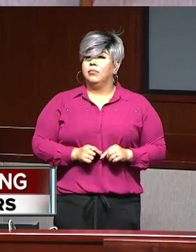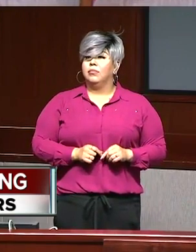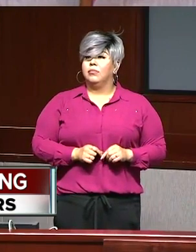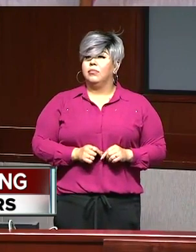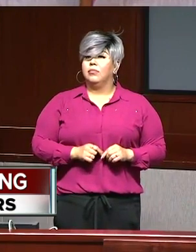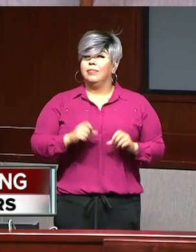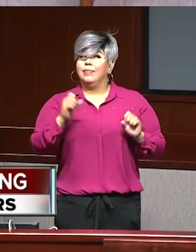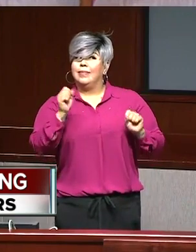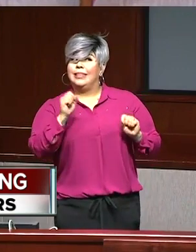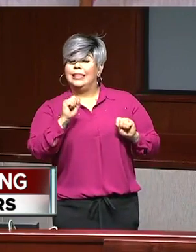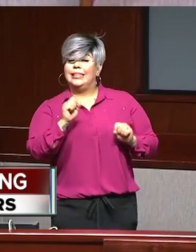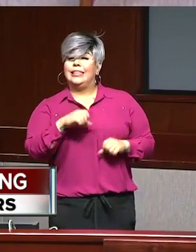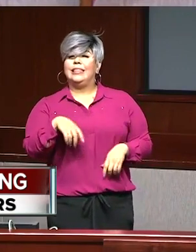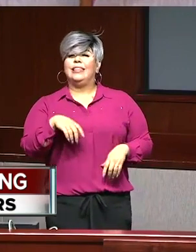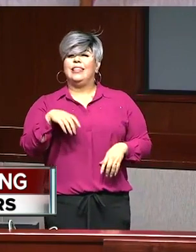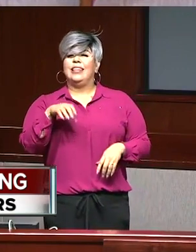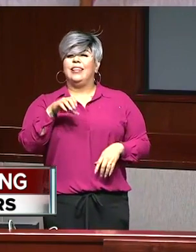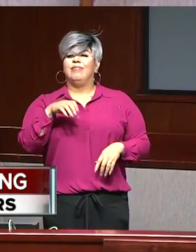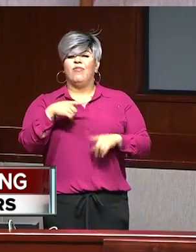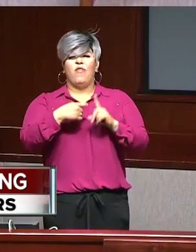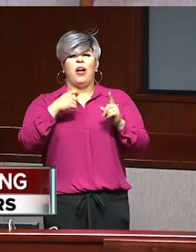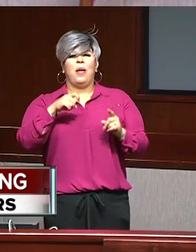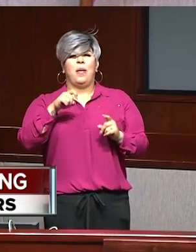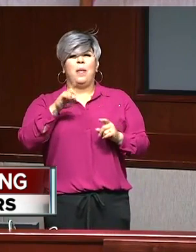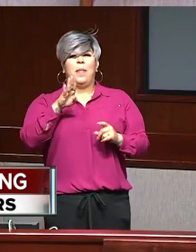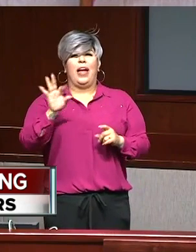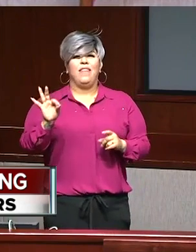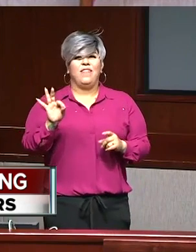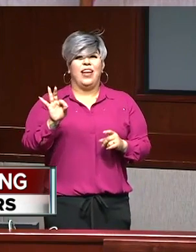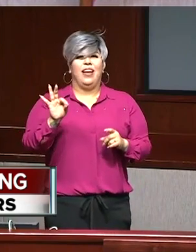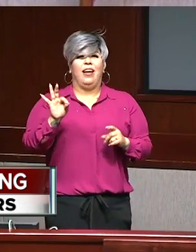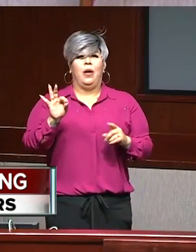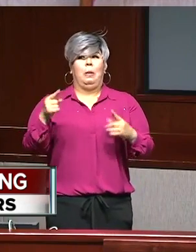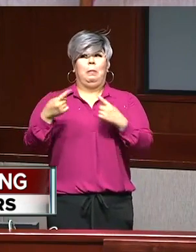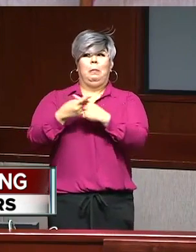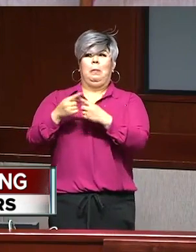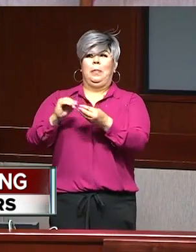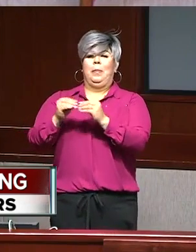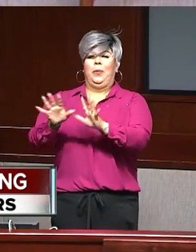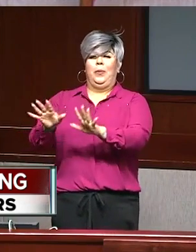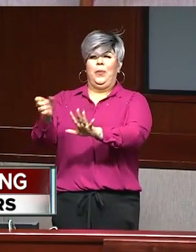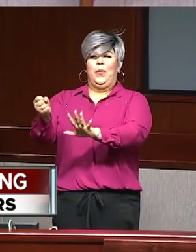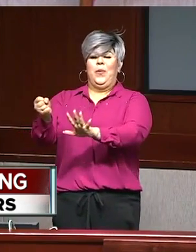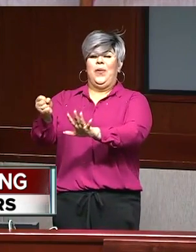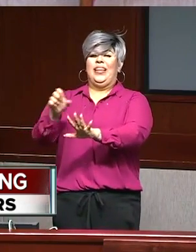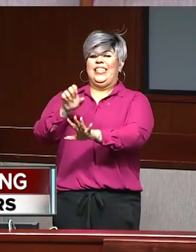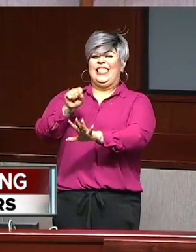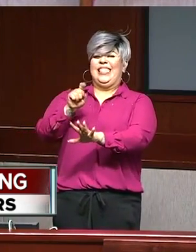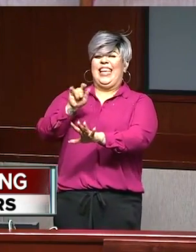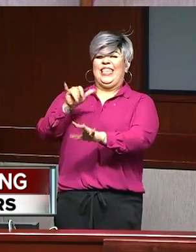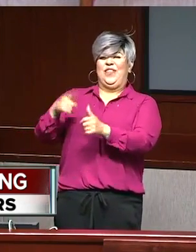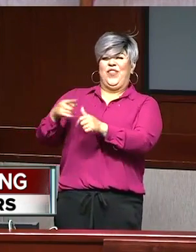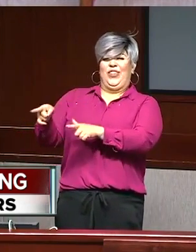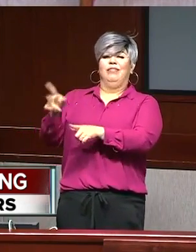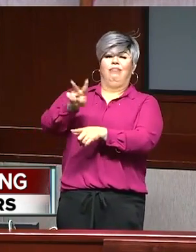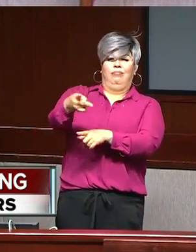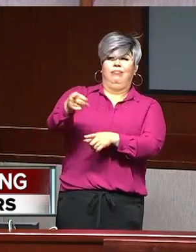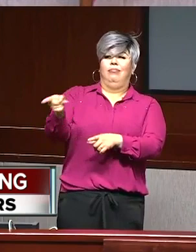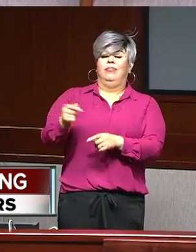Yeah, this is Stacy with the California, and I do have a I have follow-up one real quick question. So Stacy, we'll go ahead and take your question first. Go